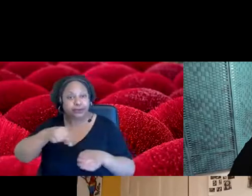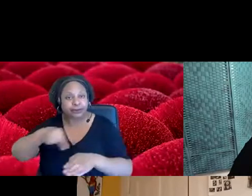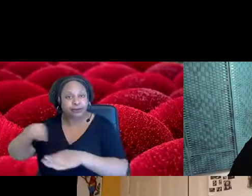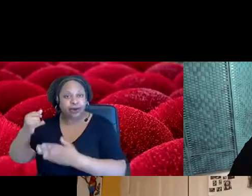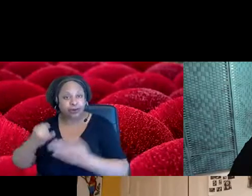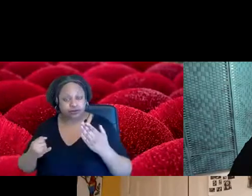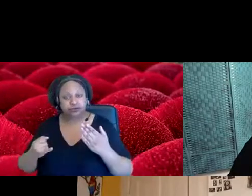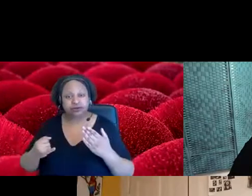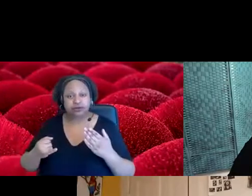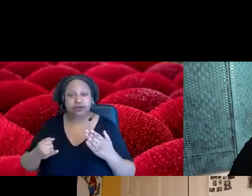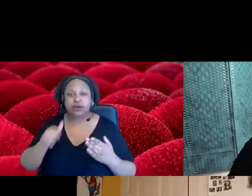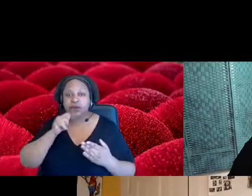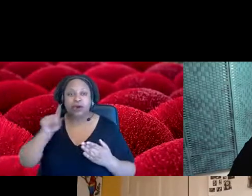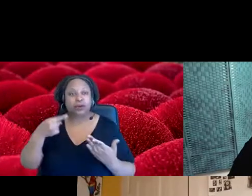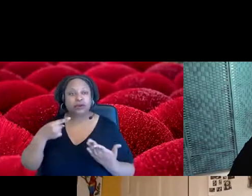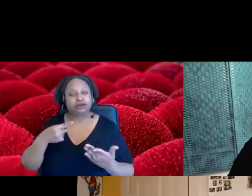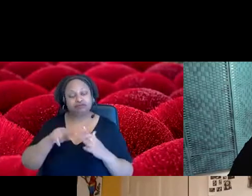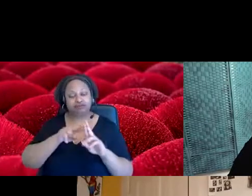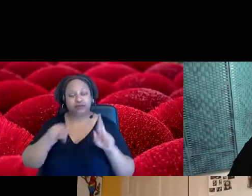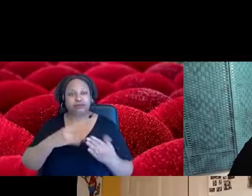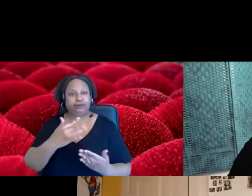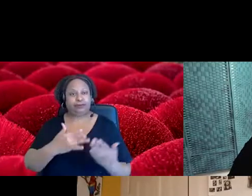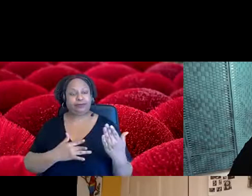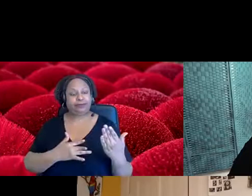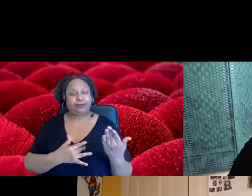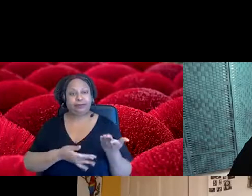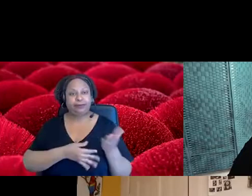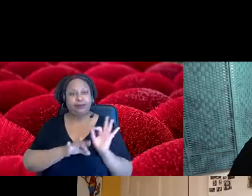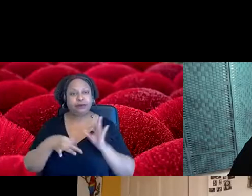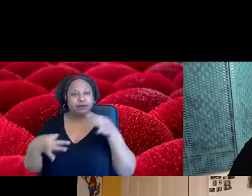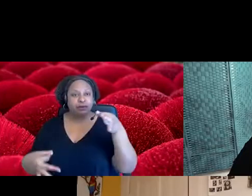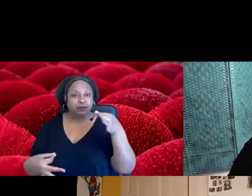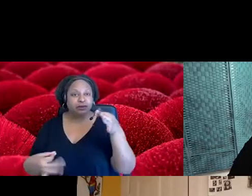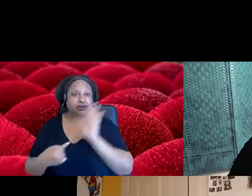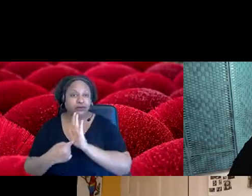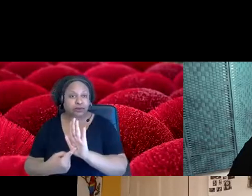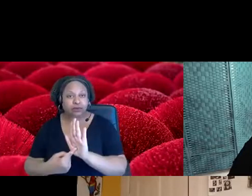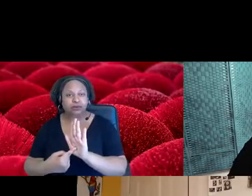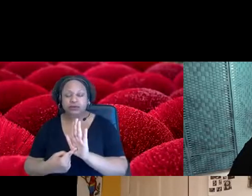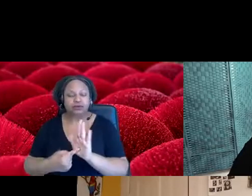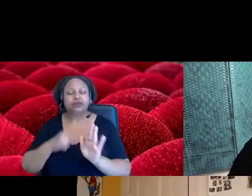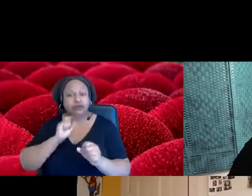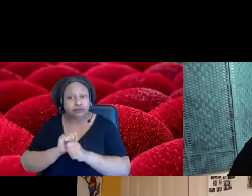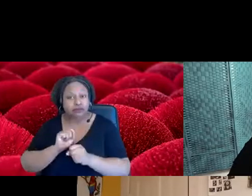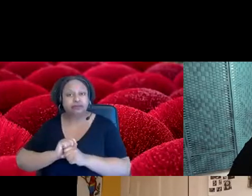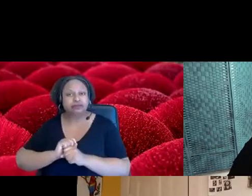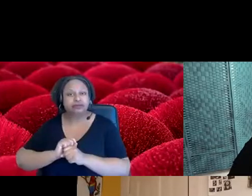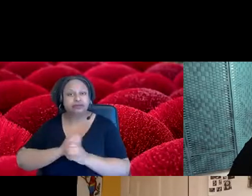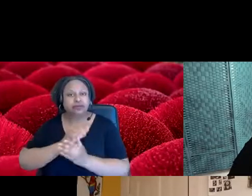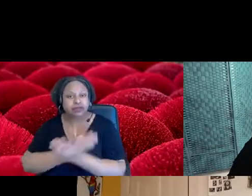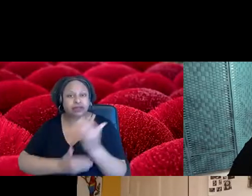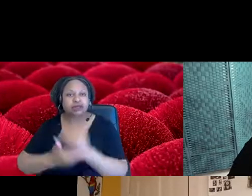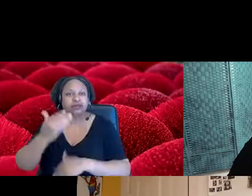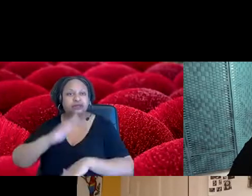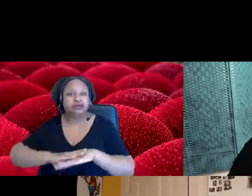just can't be a resume, you know, it has to be a presence, you know, that has to